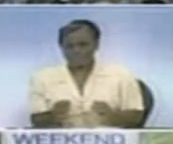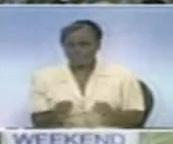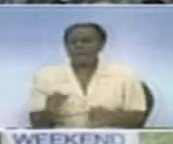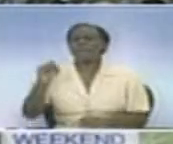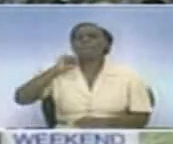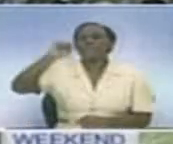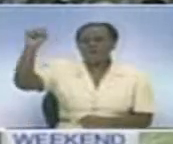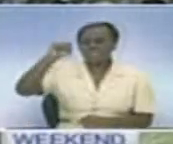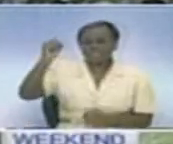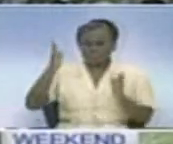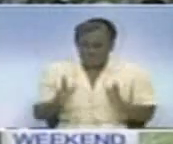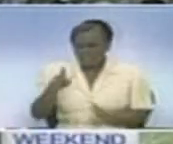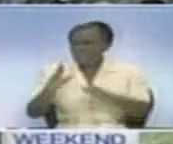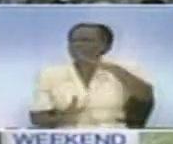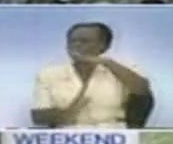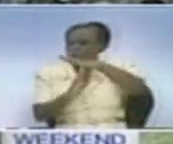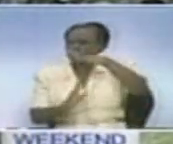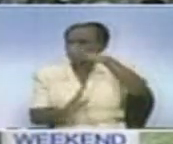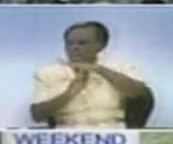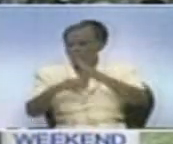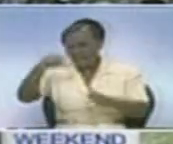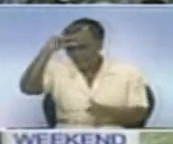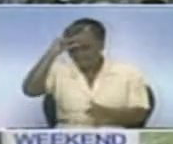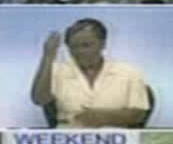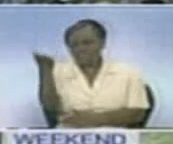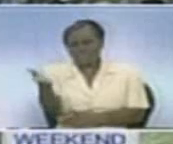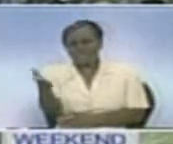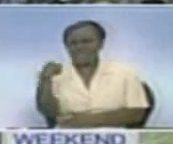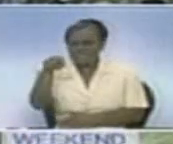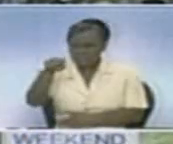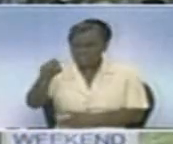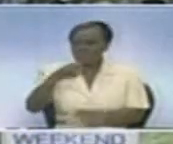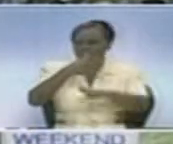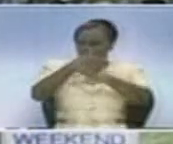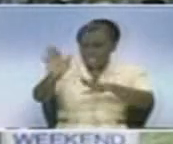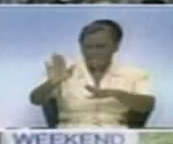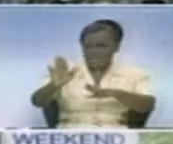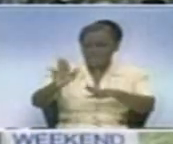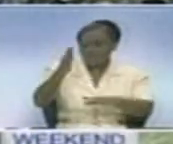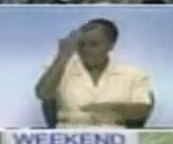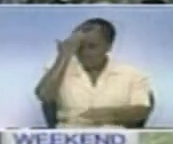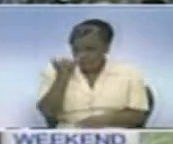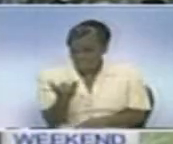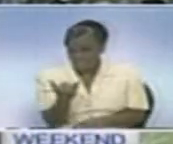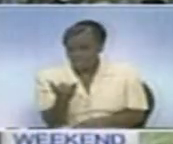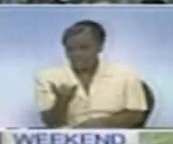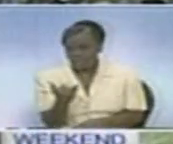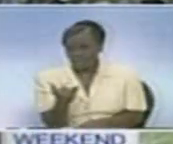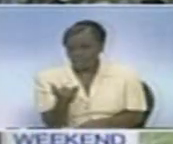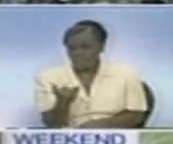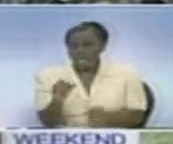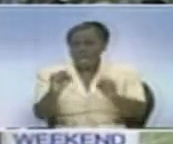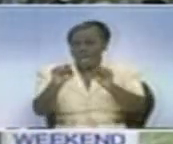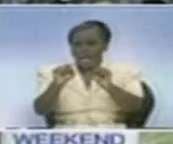wanasiasa ambao wako juu sana katika serikalini, ambao wametumana ili haya